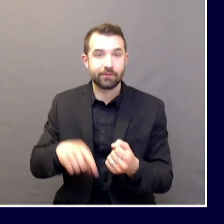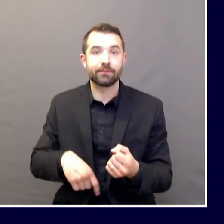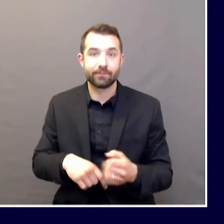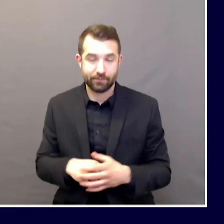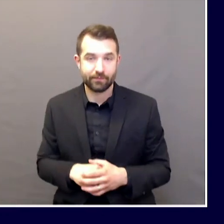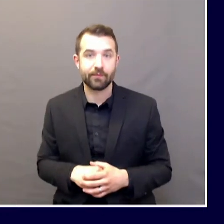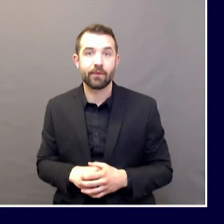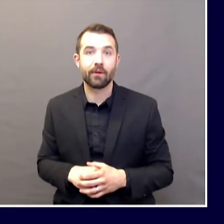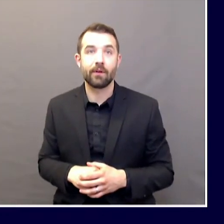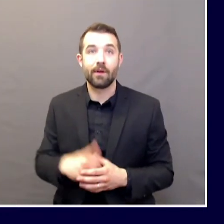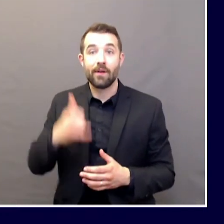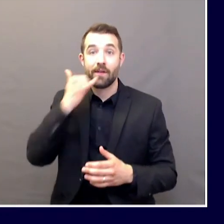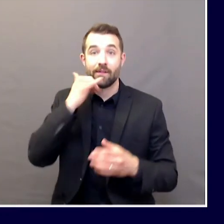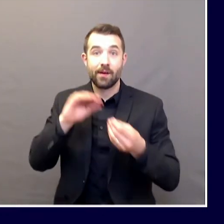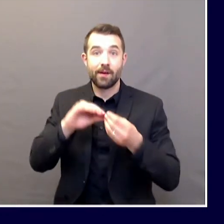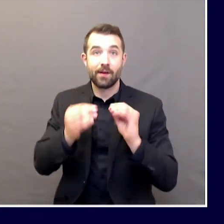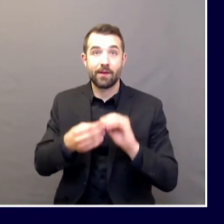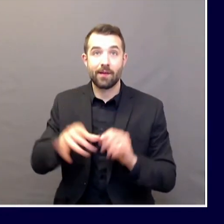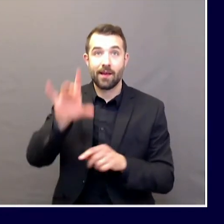can call